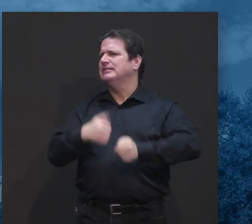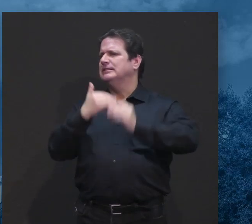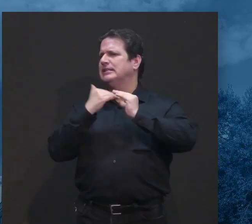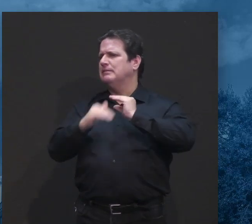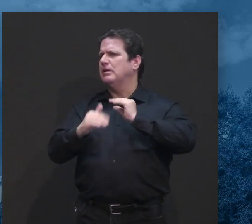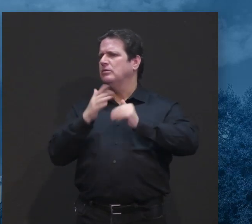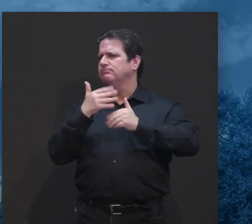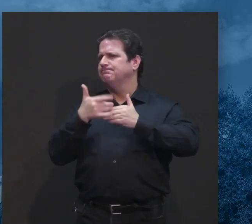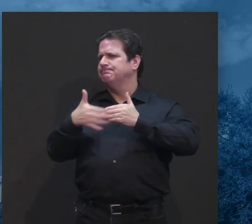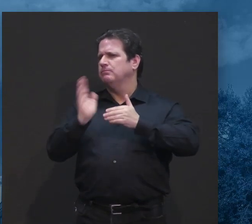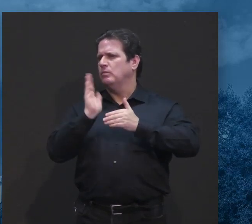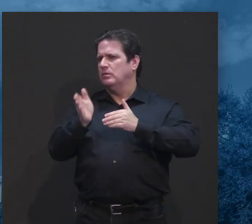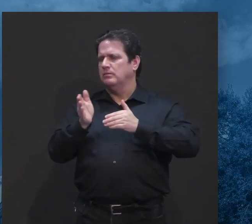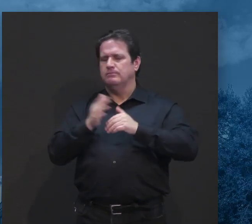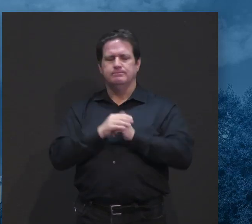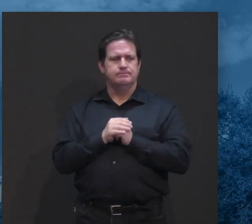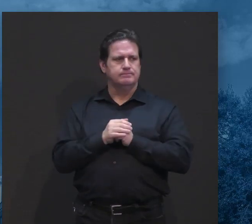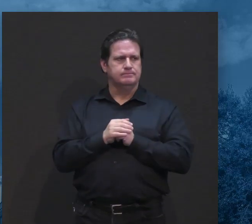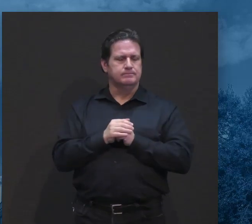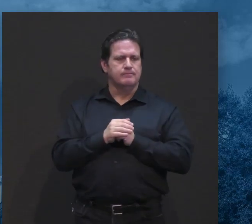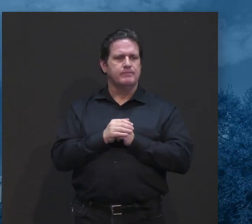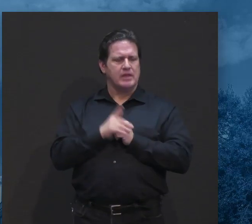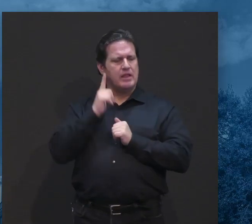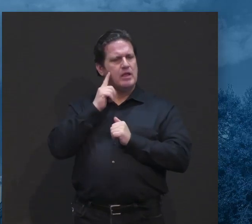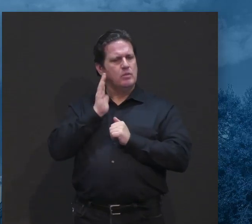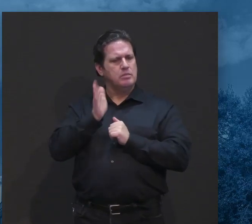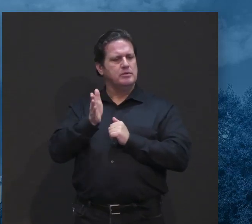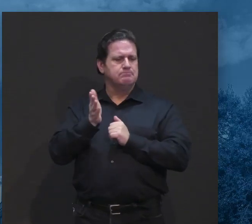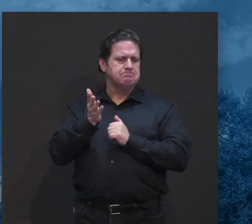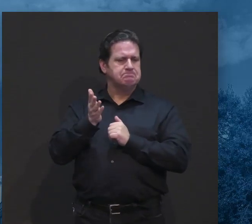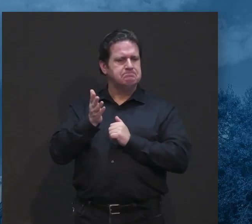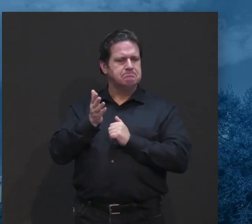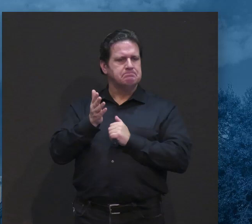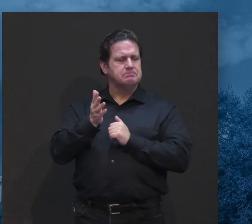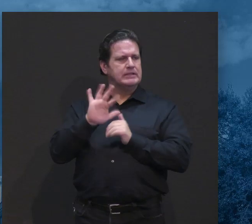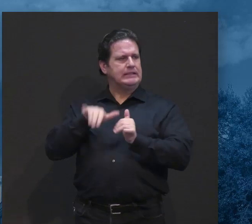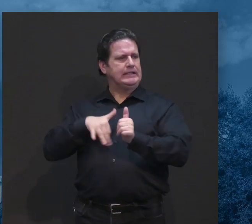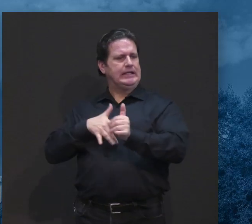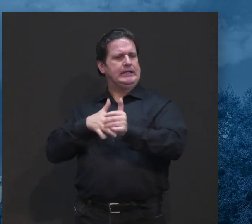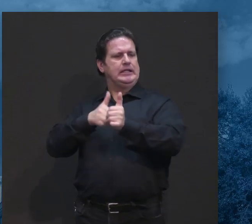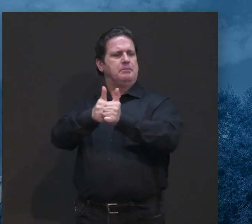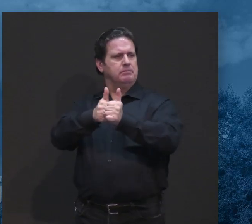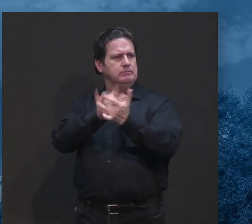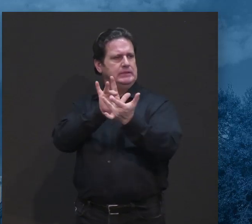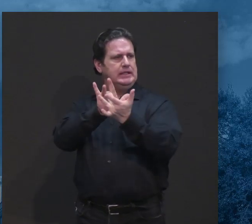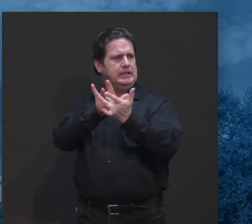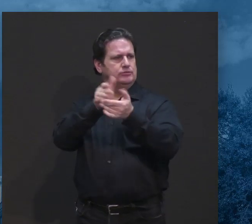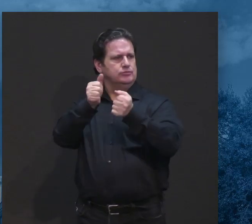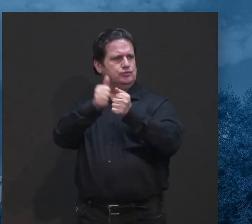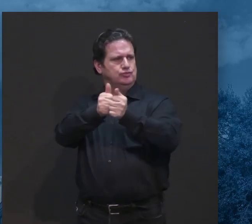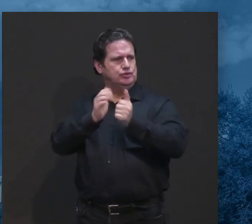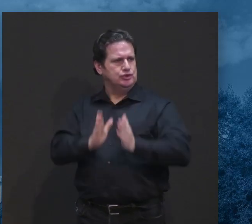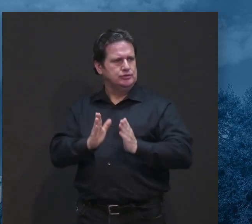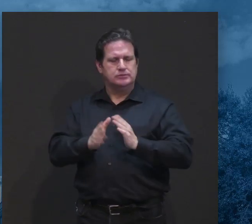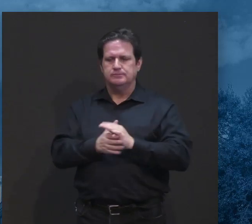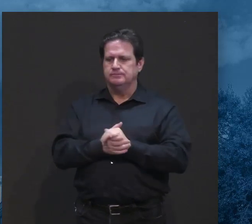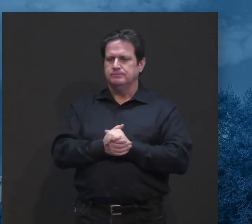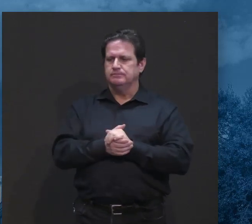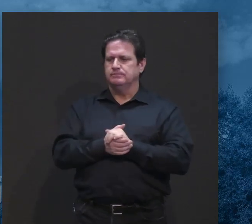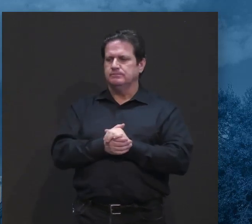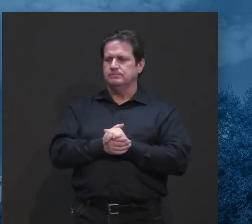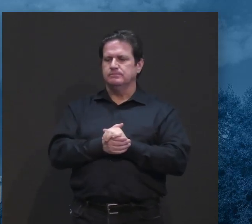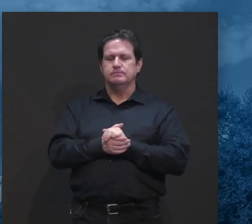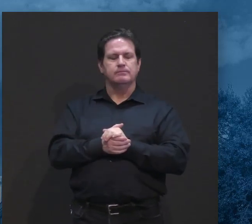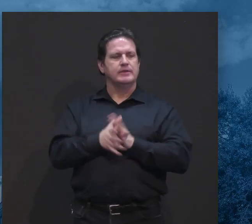those approaches, we think we're going to be able to catch up pretty quickly, but yeah, it's